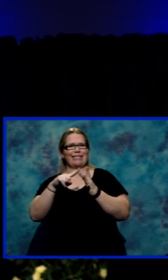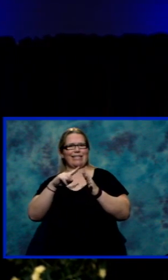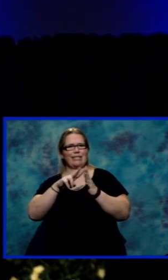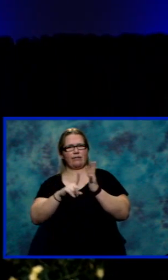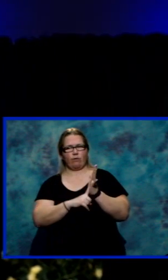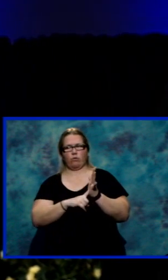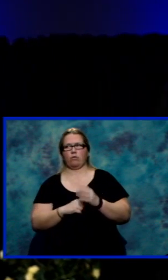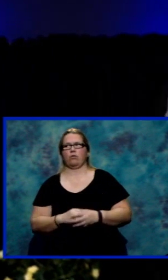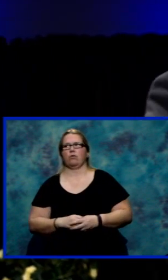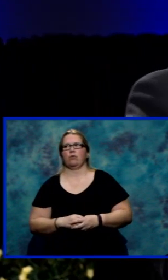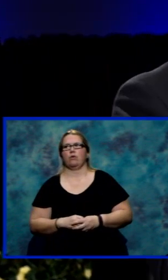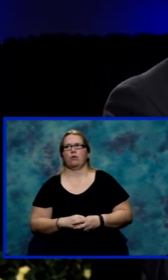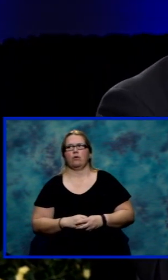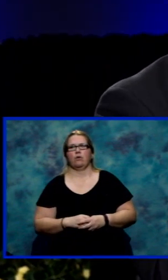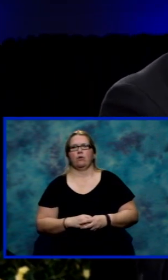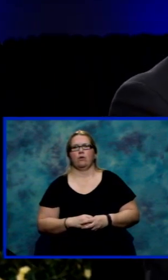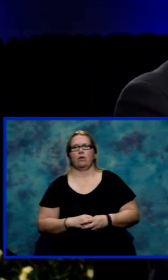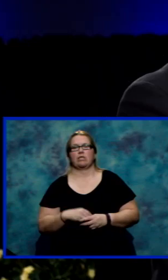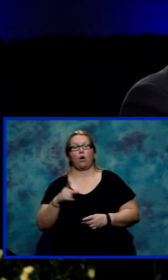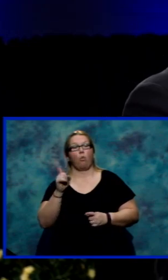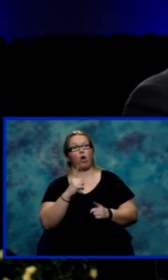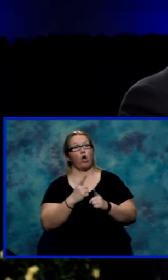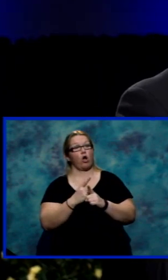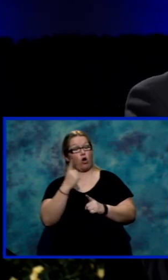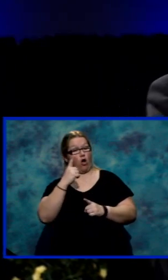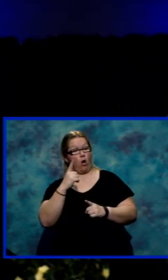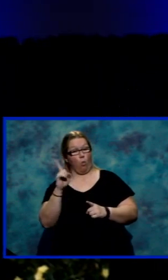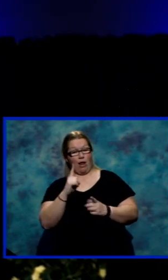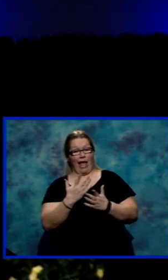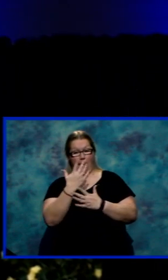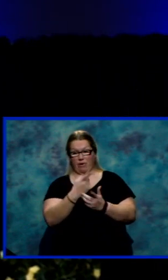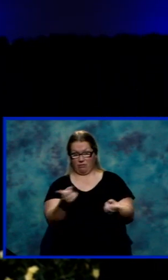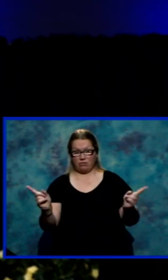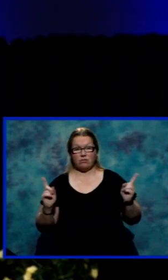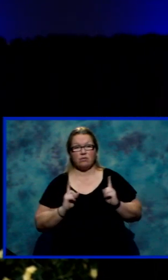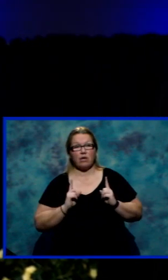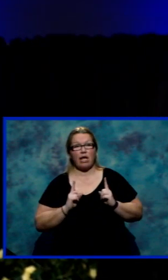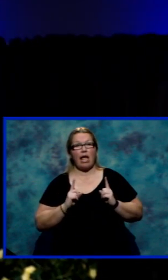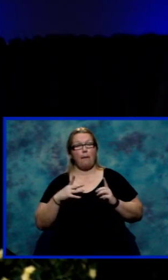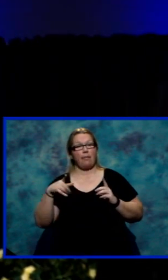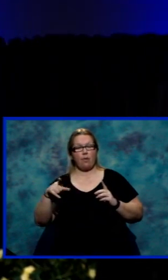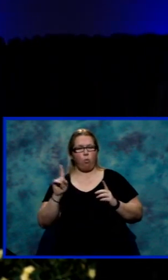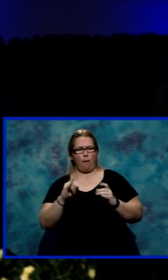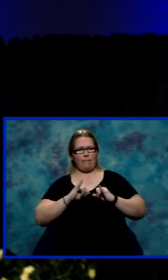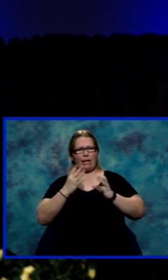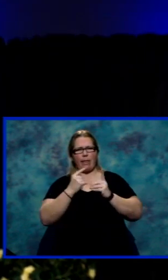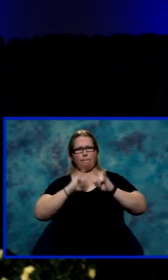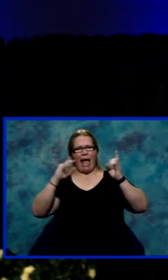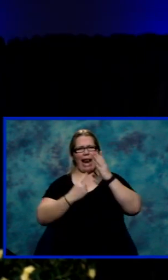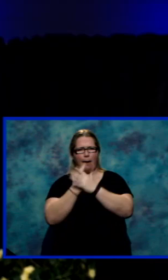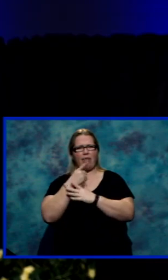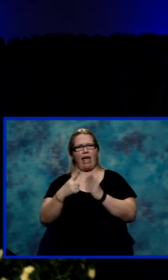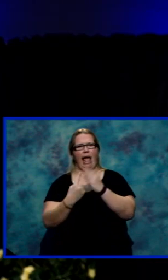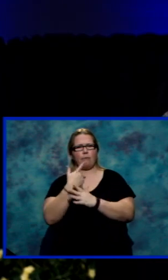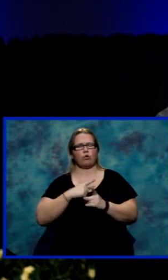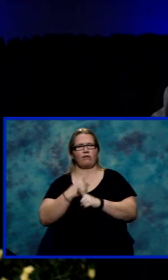actually convincing ourselves that what has happened around us must be of God, instead of being humble enough to